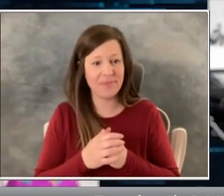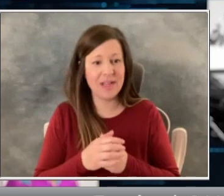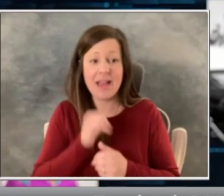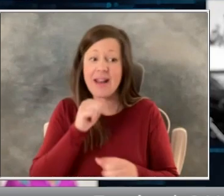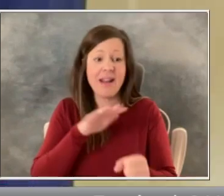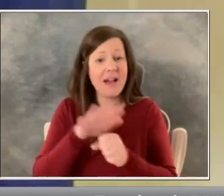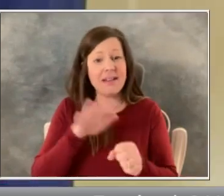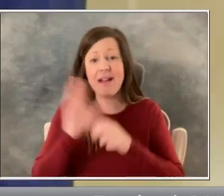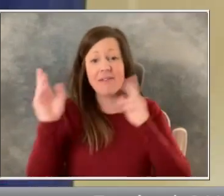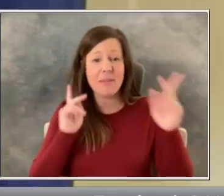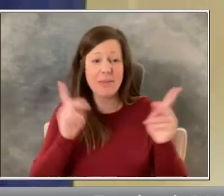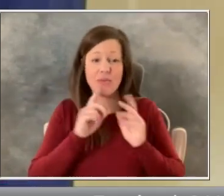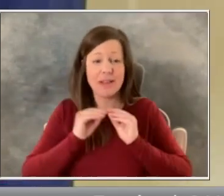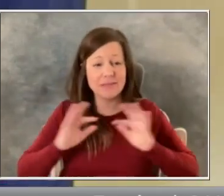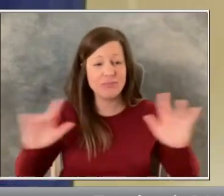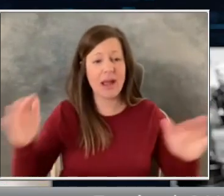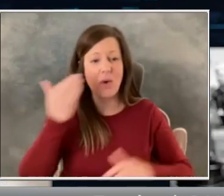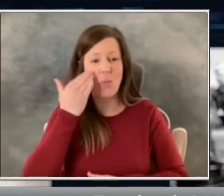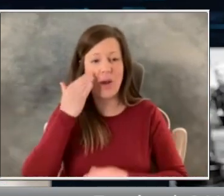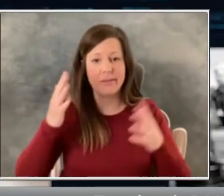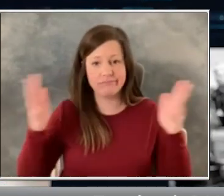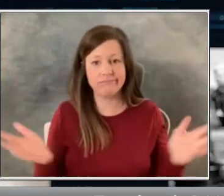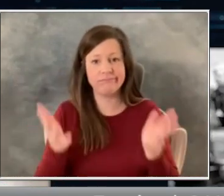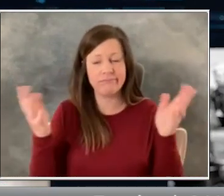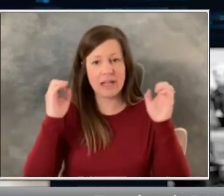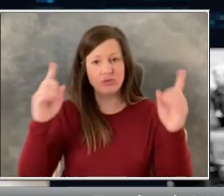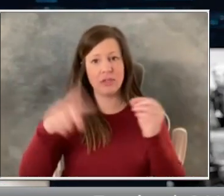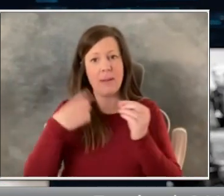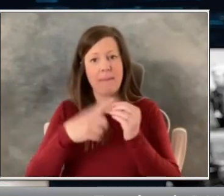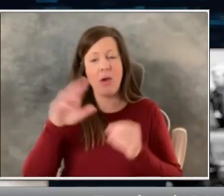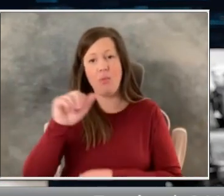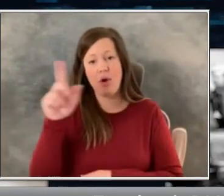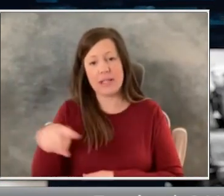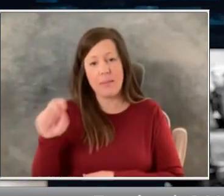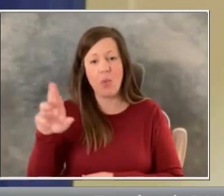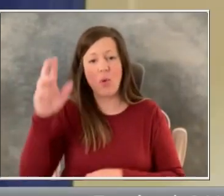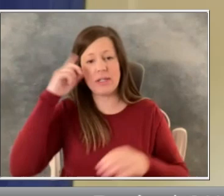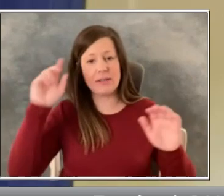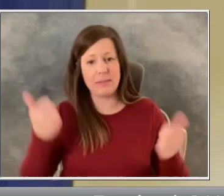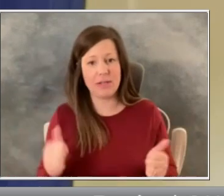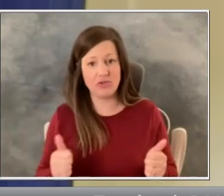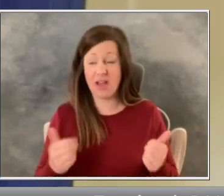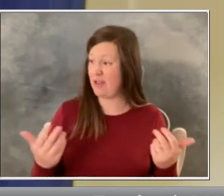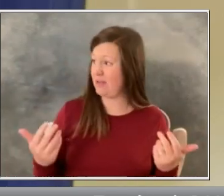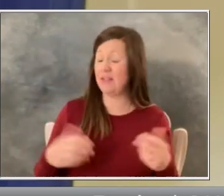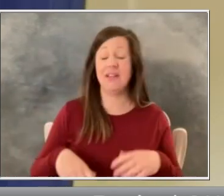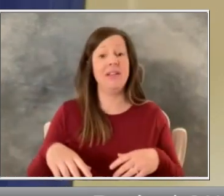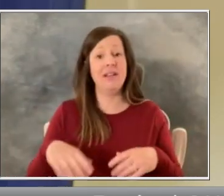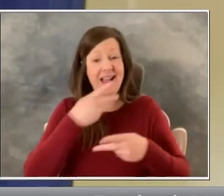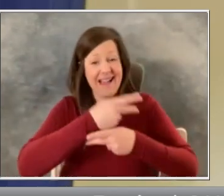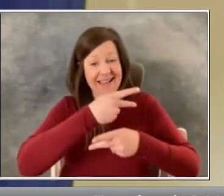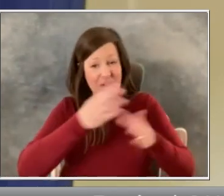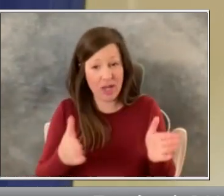spreading awareness of Alzheimer's and related dementia. First time I went into a caregiver support group, no one looked like me, but at the end of the day, I